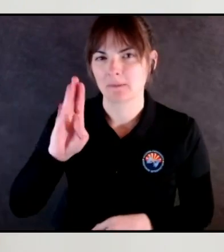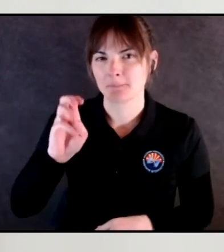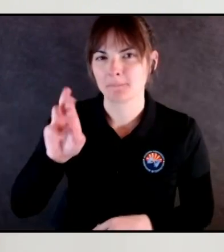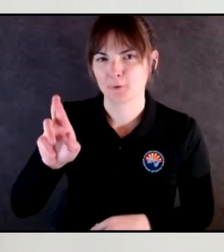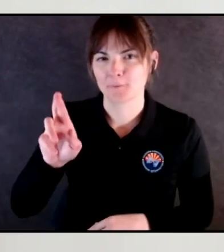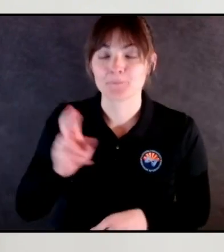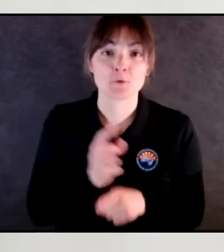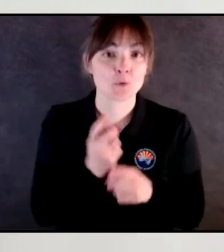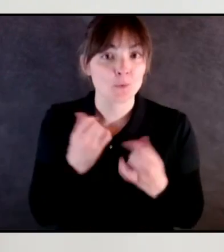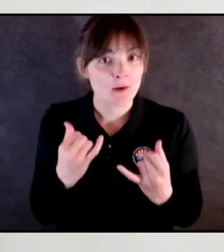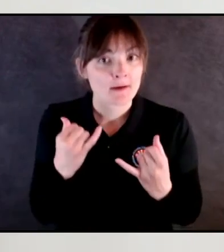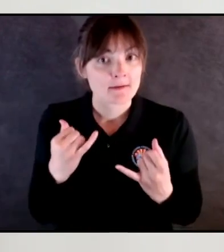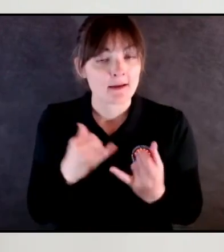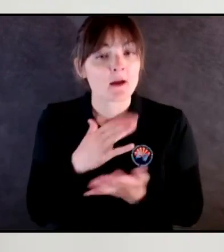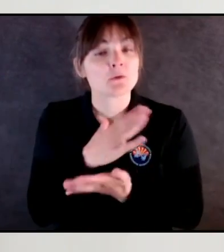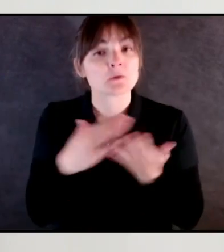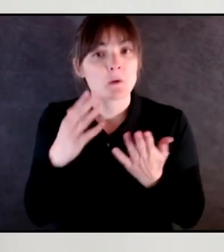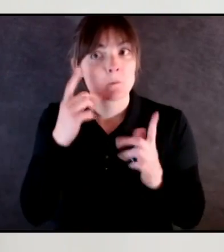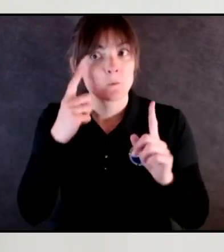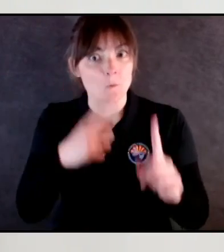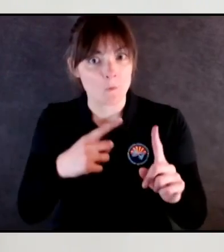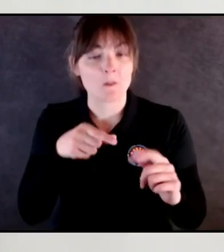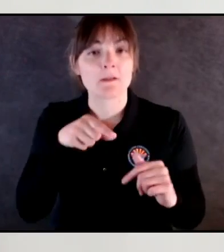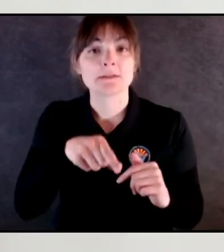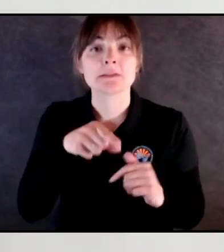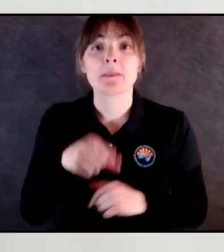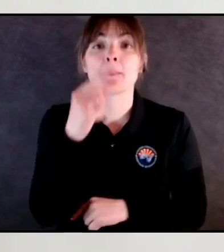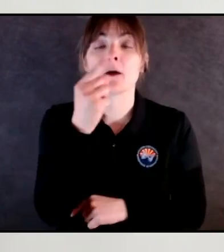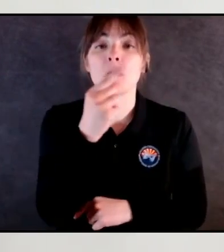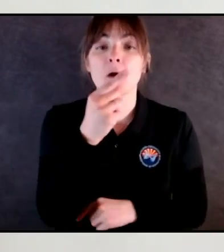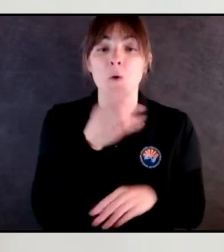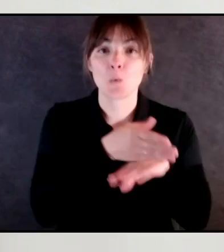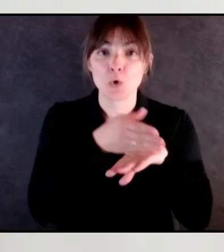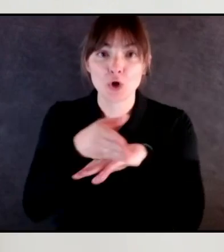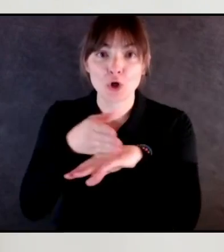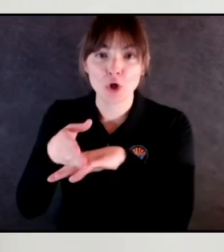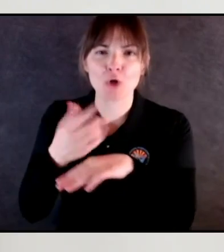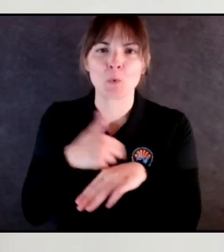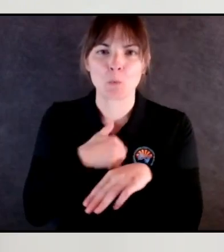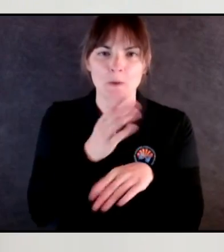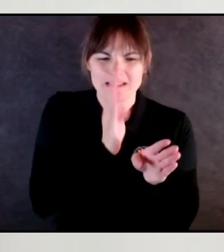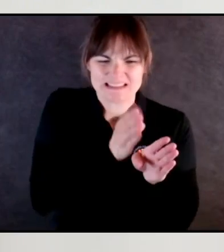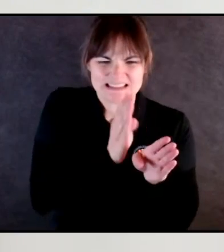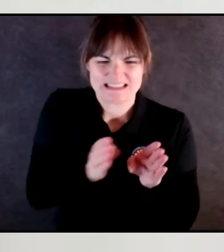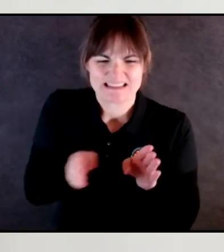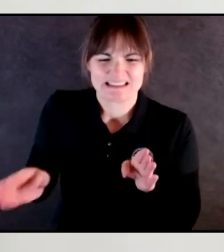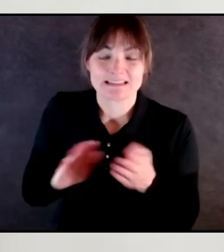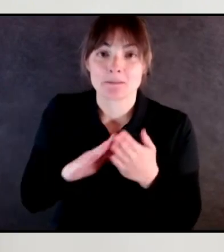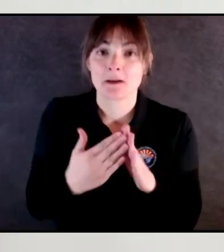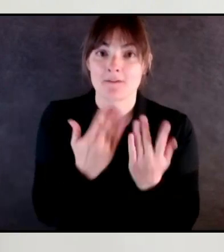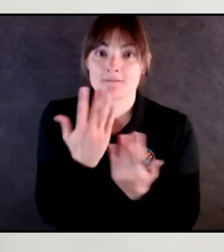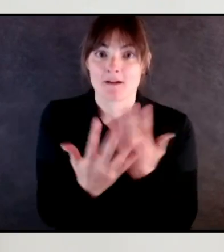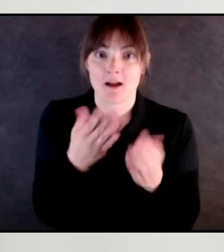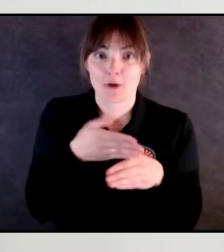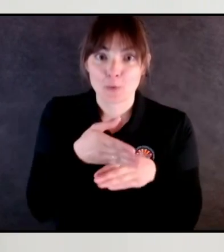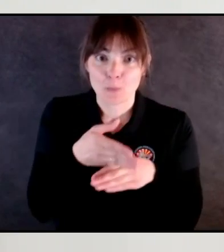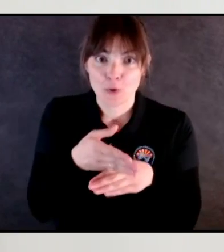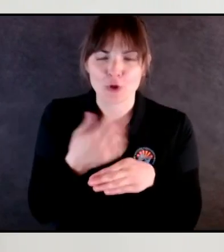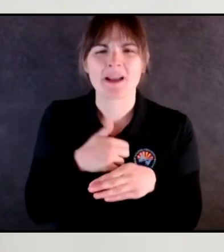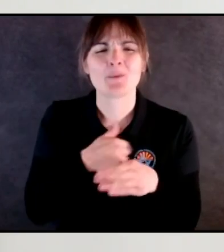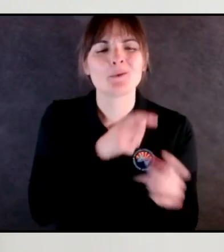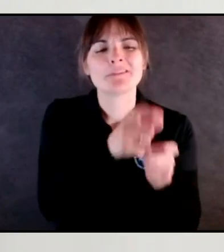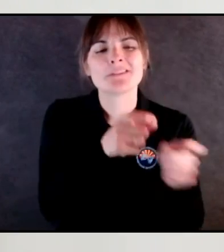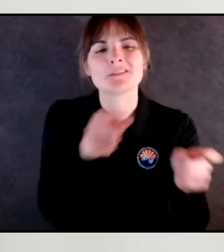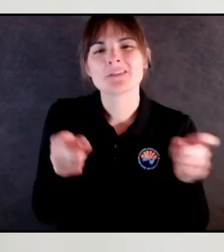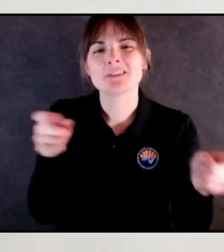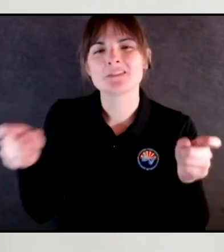firewood and disseminate it to the different areas, different towns around. So we'll see how that works out as that comes. That's going to be a